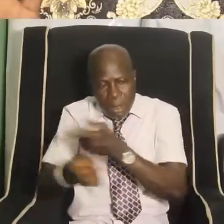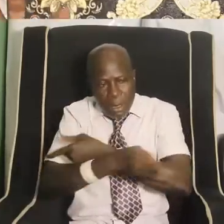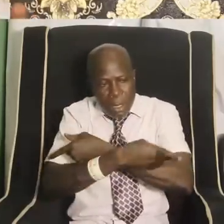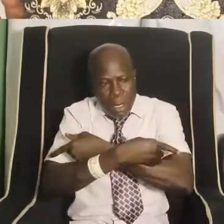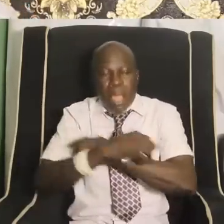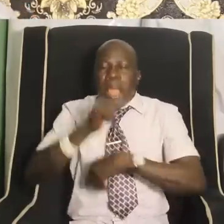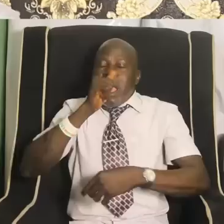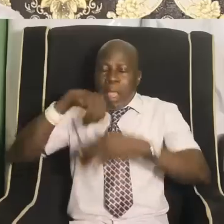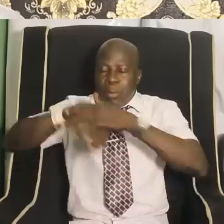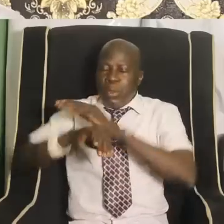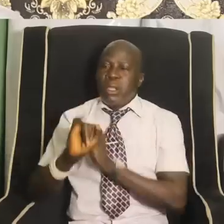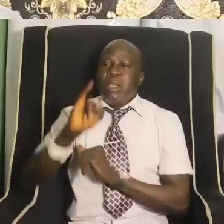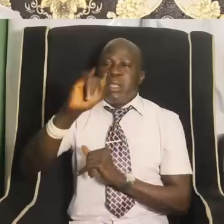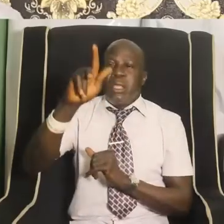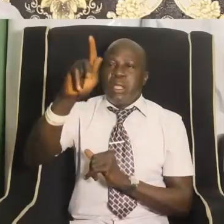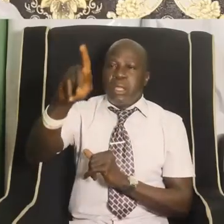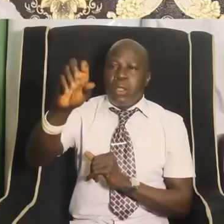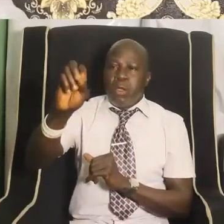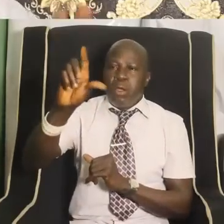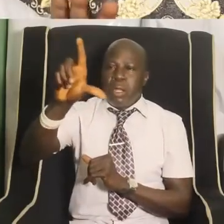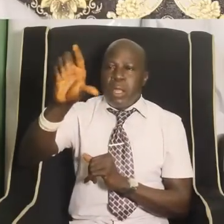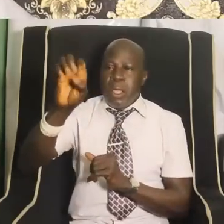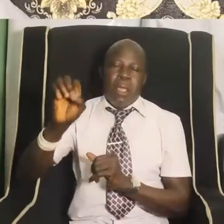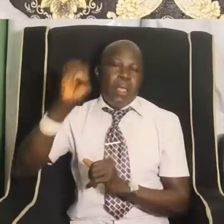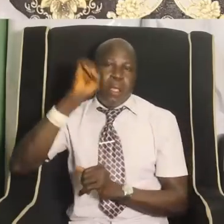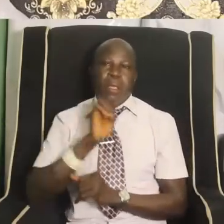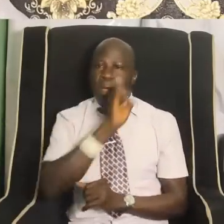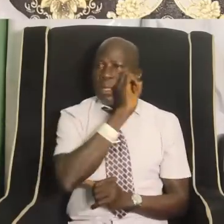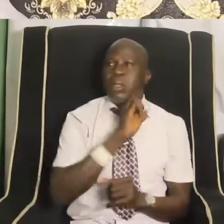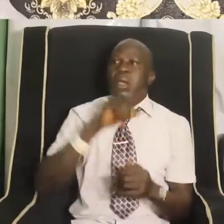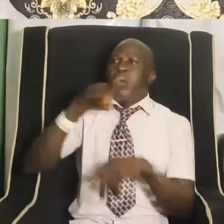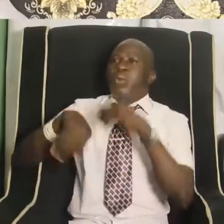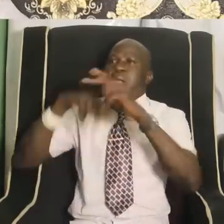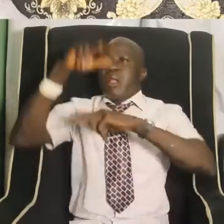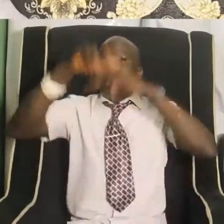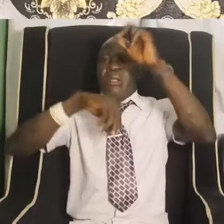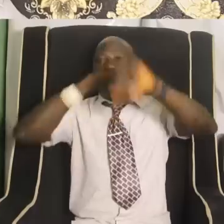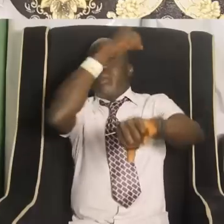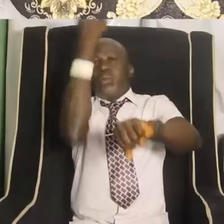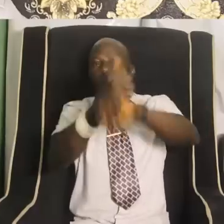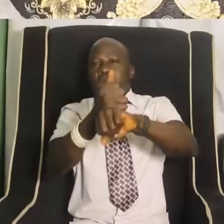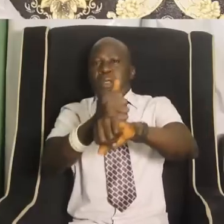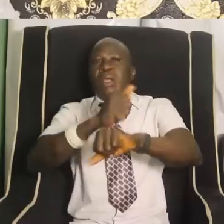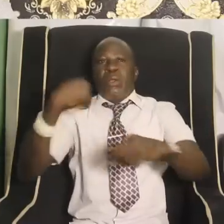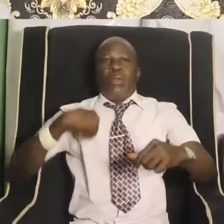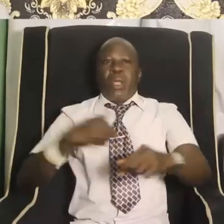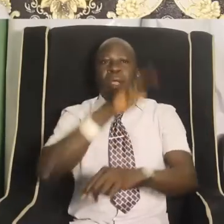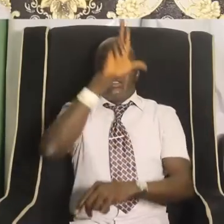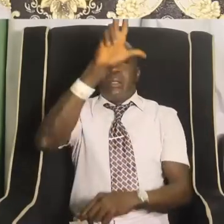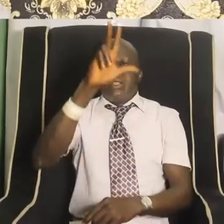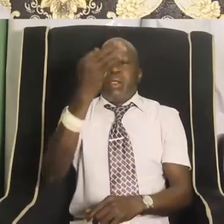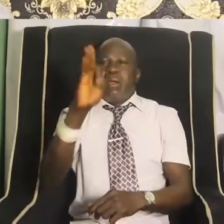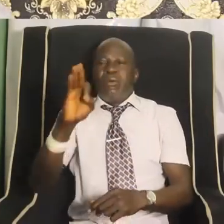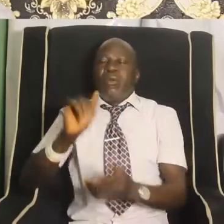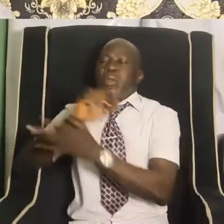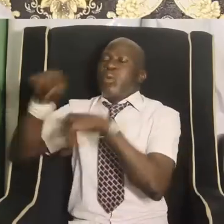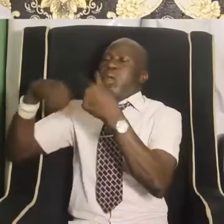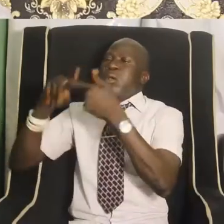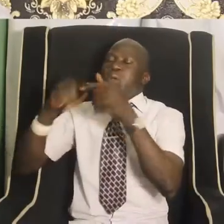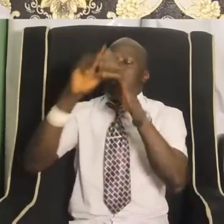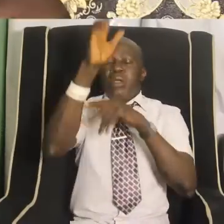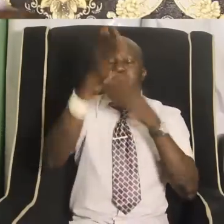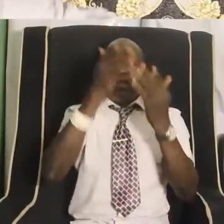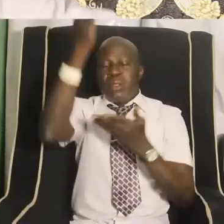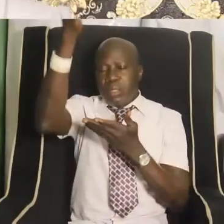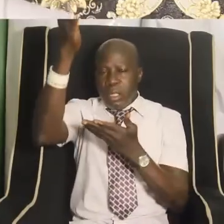ni Ikole Ekiti. I was at Ikole Ekiti. Agbo ori oke lo. We climbed the mountain. Awa meta. Three or four. Lagbo ori oke lo. We went